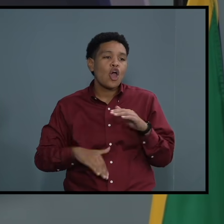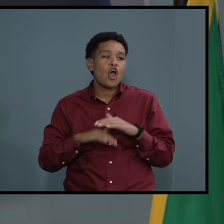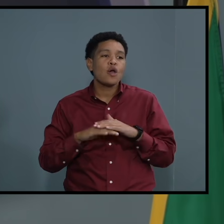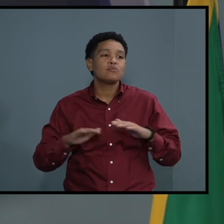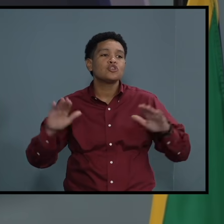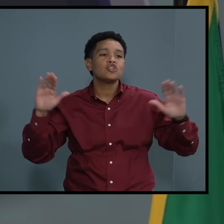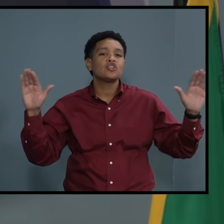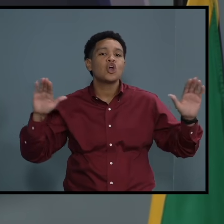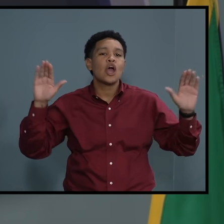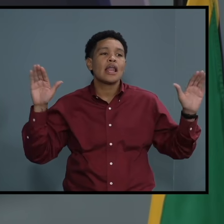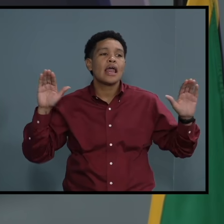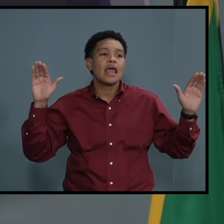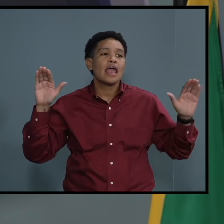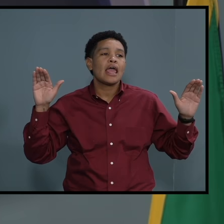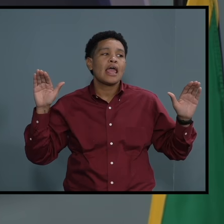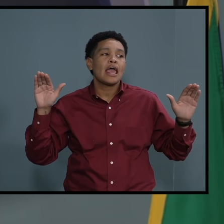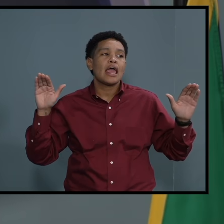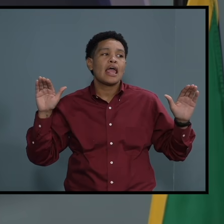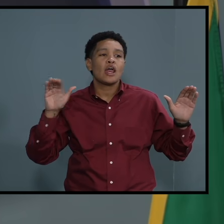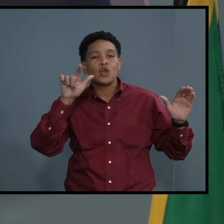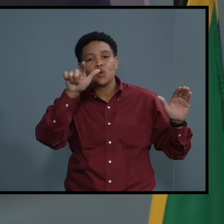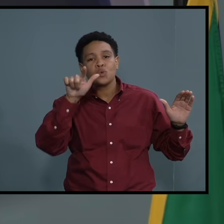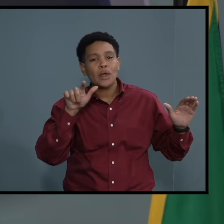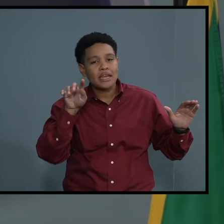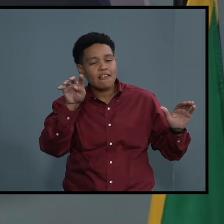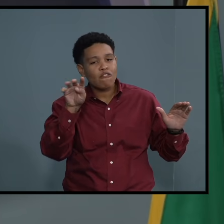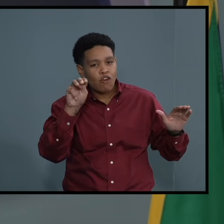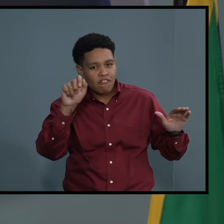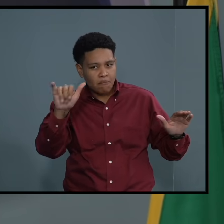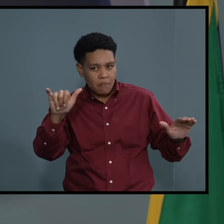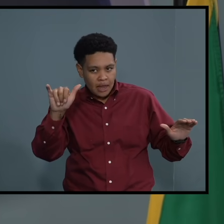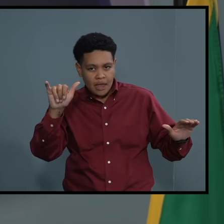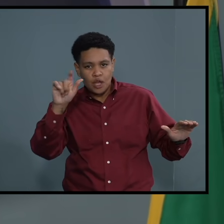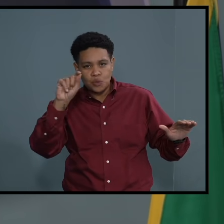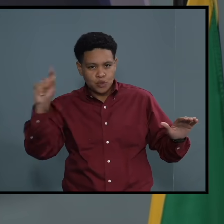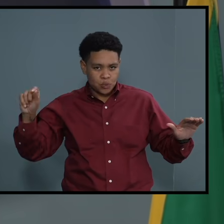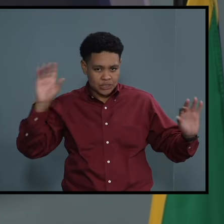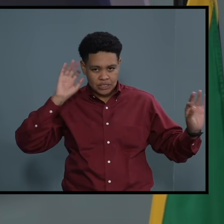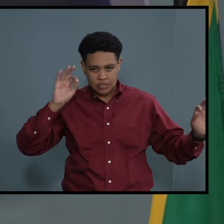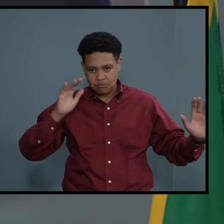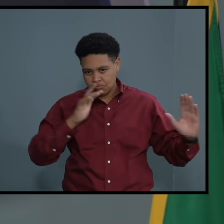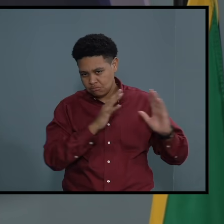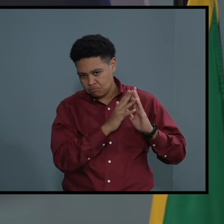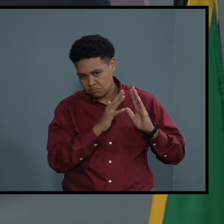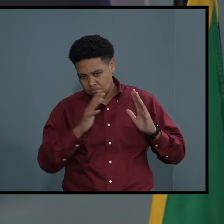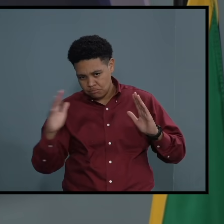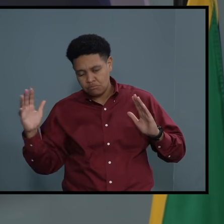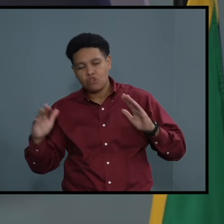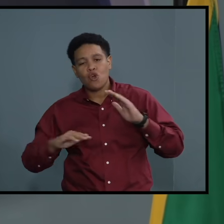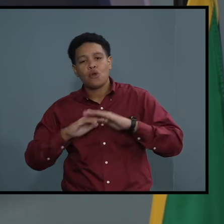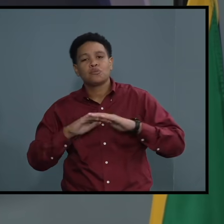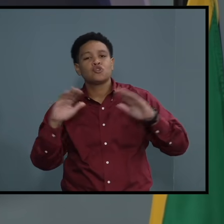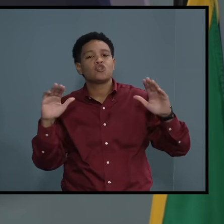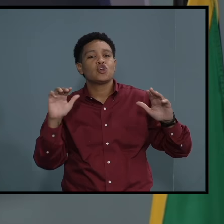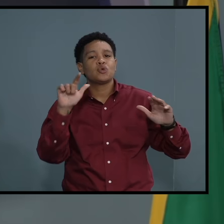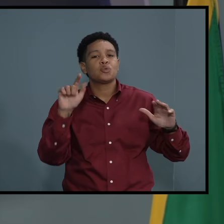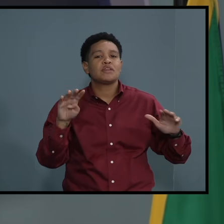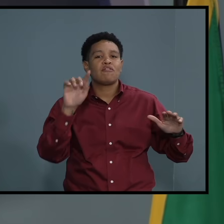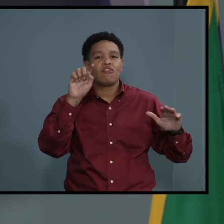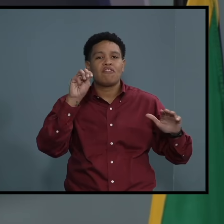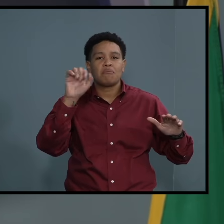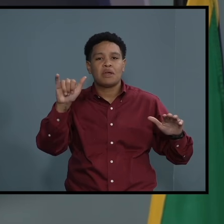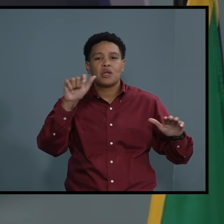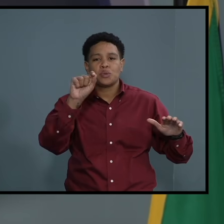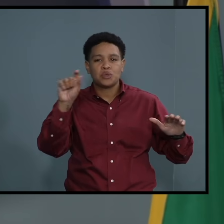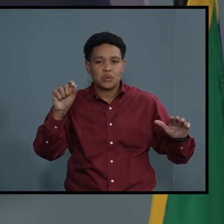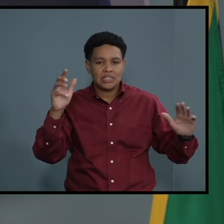Sunday, the 24th of May, 2020. Mr. Holness said the curfew hours